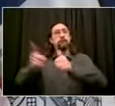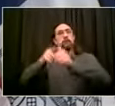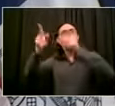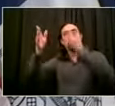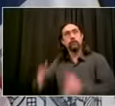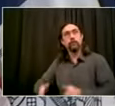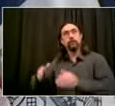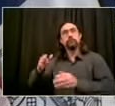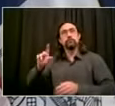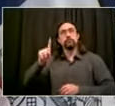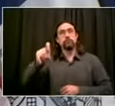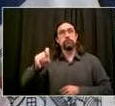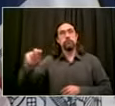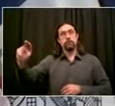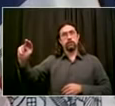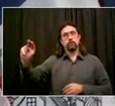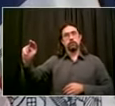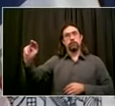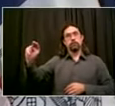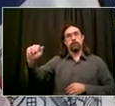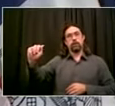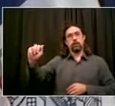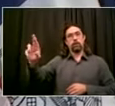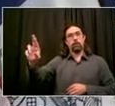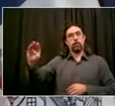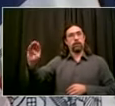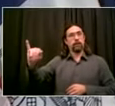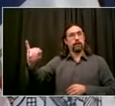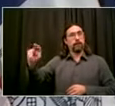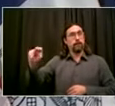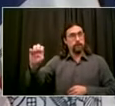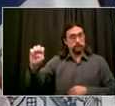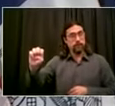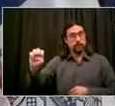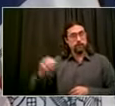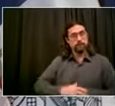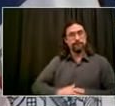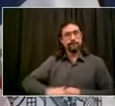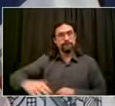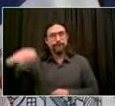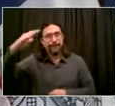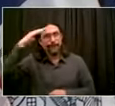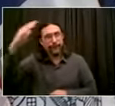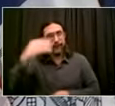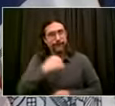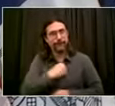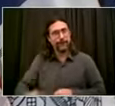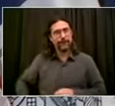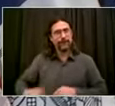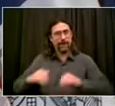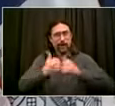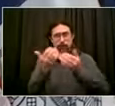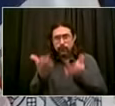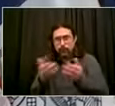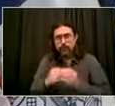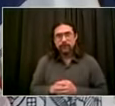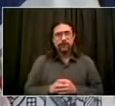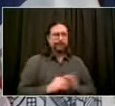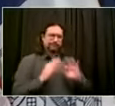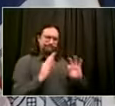Hi, Mayor. Good morning. How are you? Good, Narmeen. How are you? I'm doing well. Wanted to touch base with you a little bit more about those